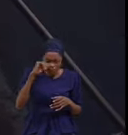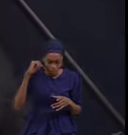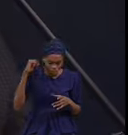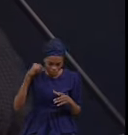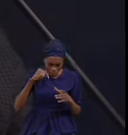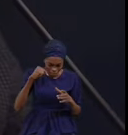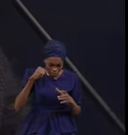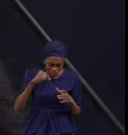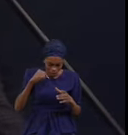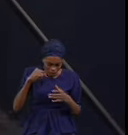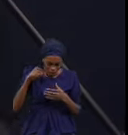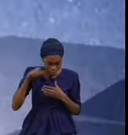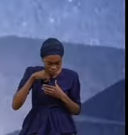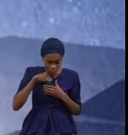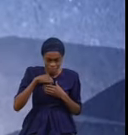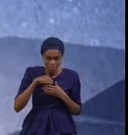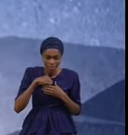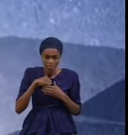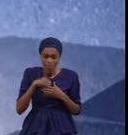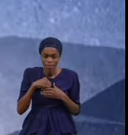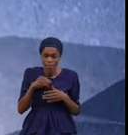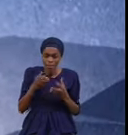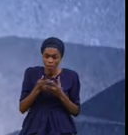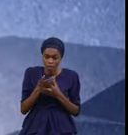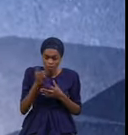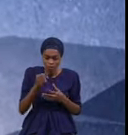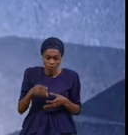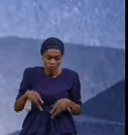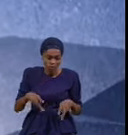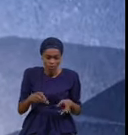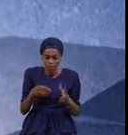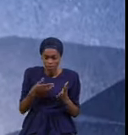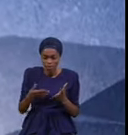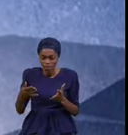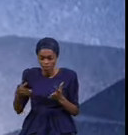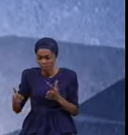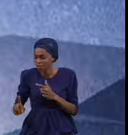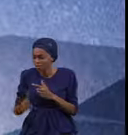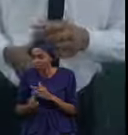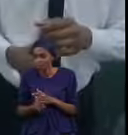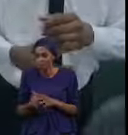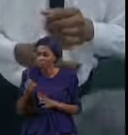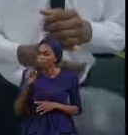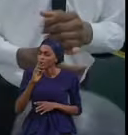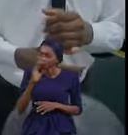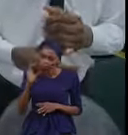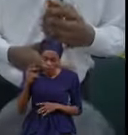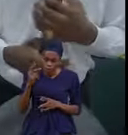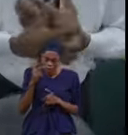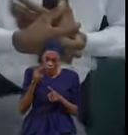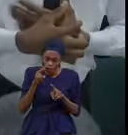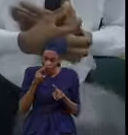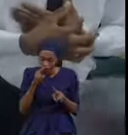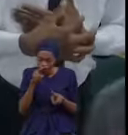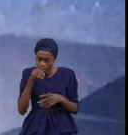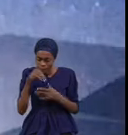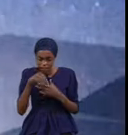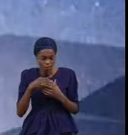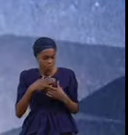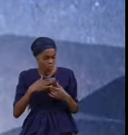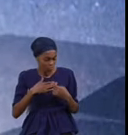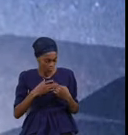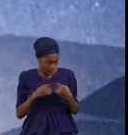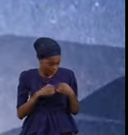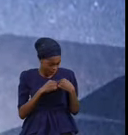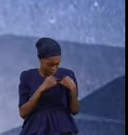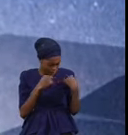much deeper within. Through the way things appear, you're looking into